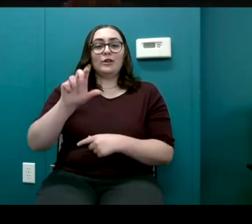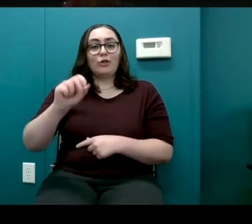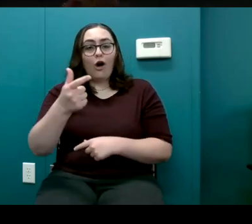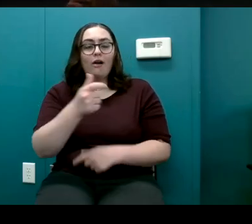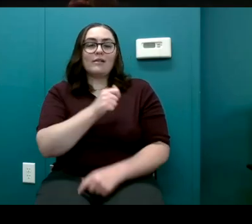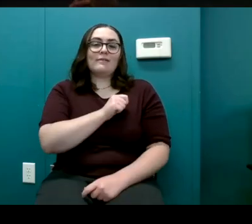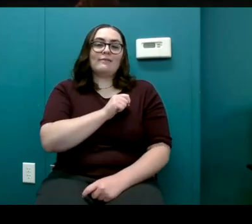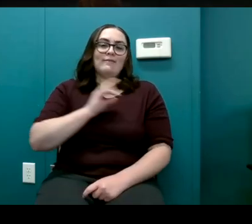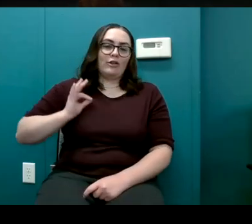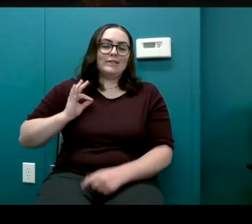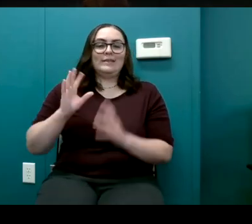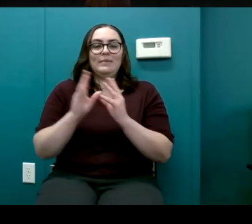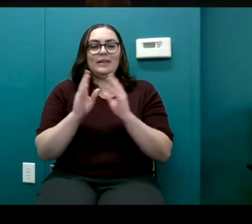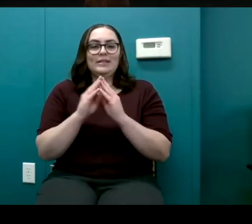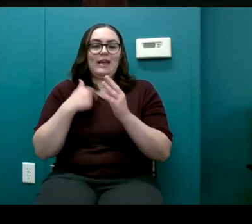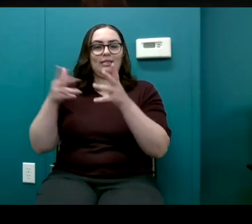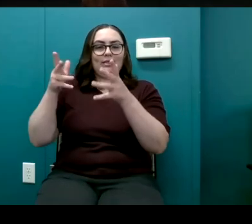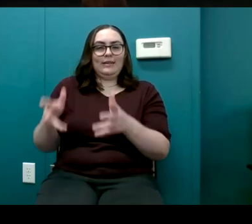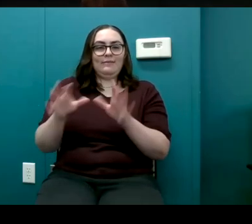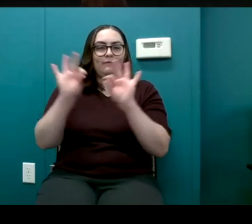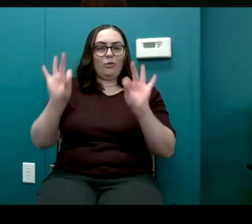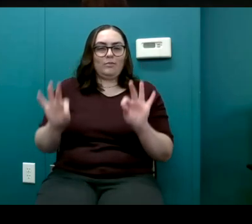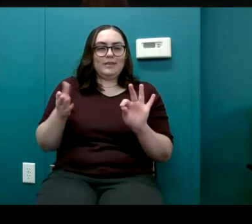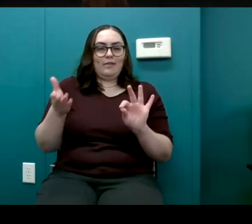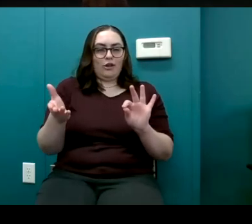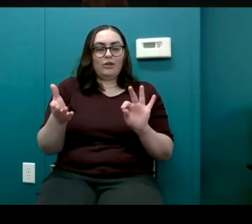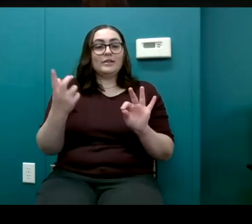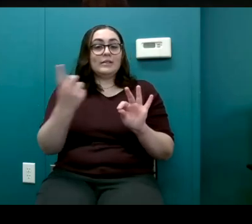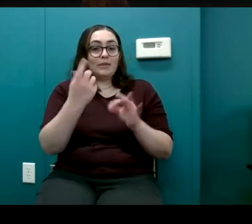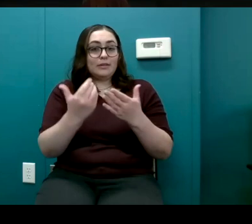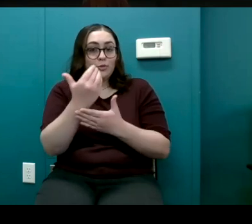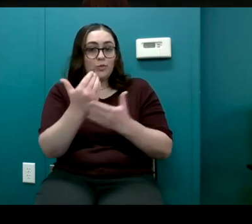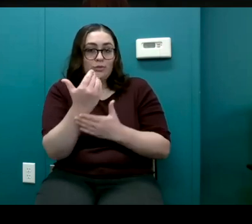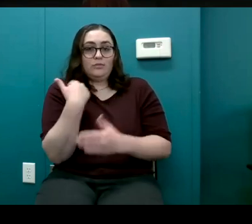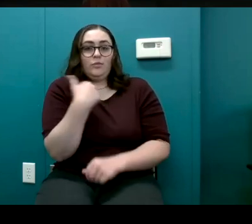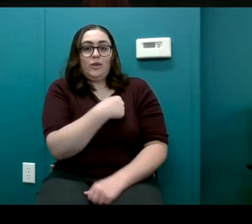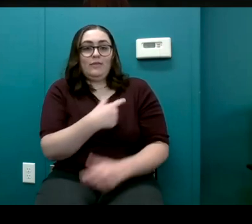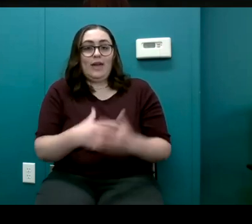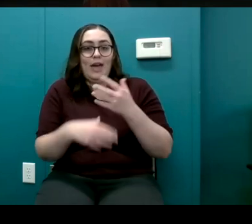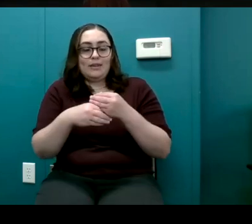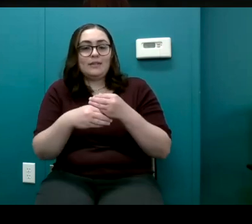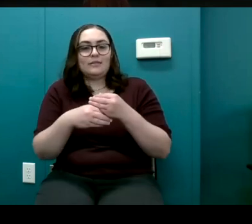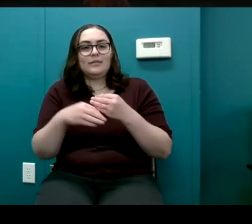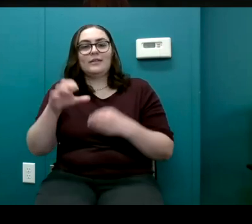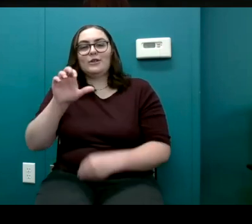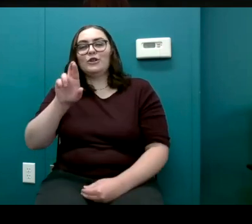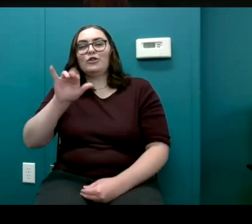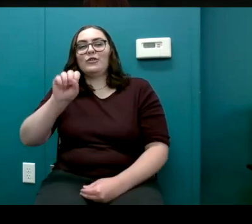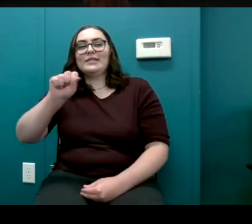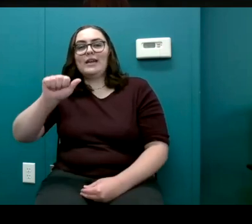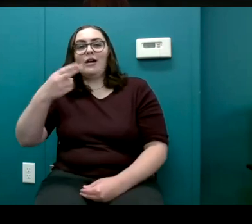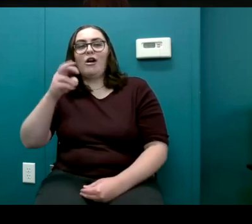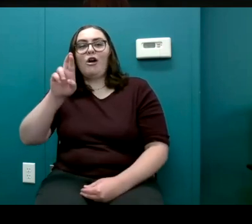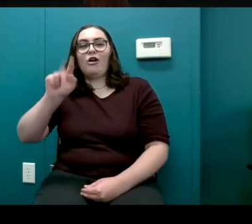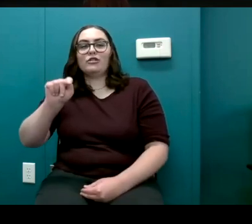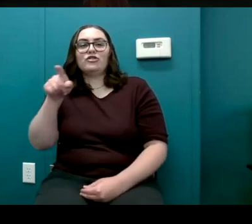up, I just link those forms here. Something that is new that we've added, thanks to Carissa Hart, she's one of our interpreter coordinators